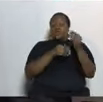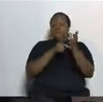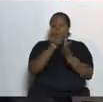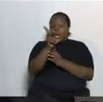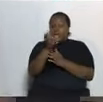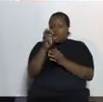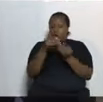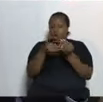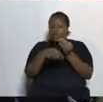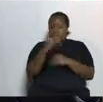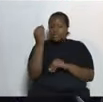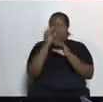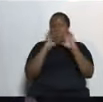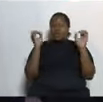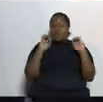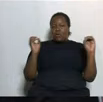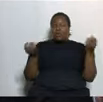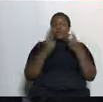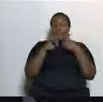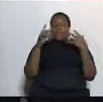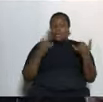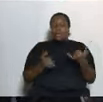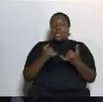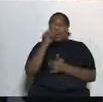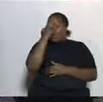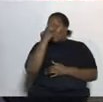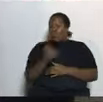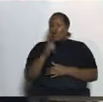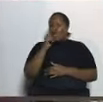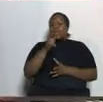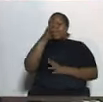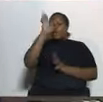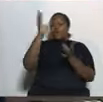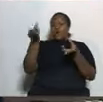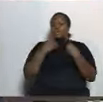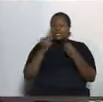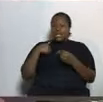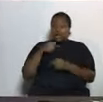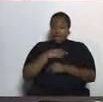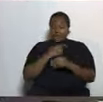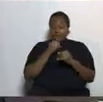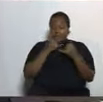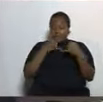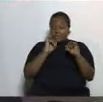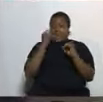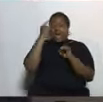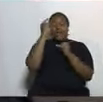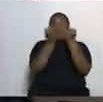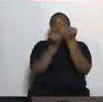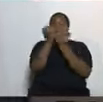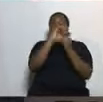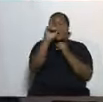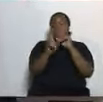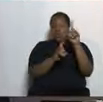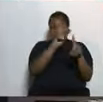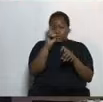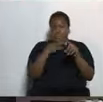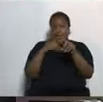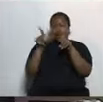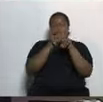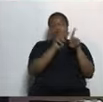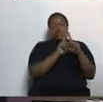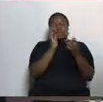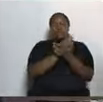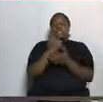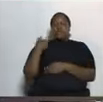look, why is it that God today gives us the test on the Sabbath question, and that some of us on